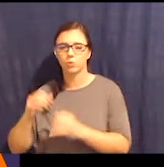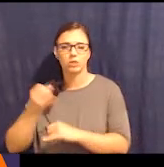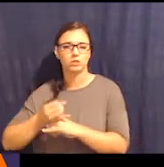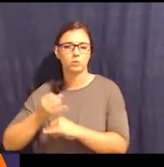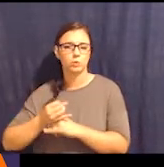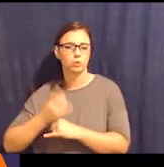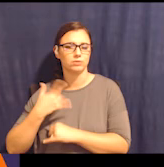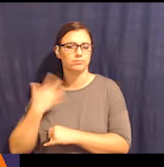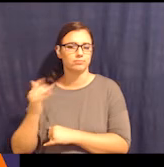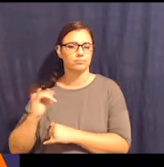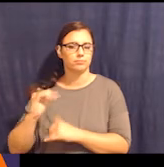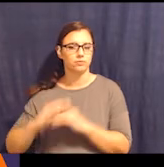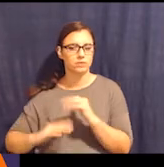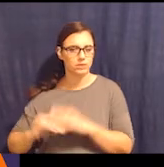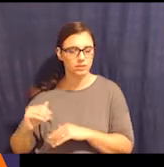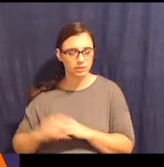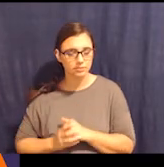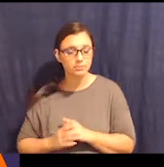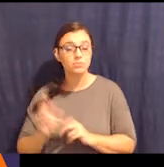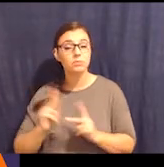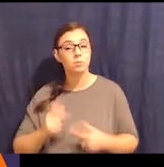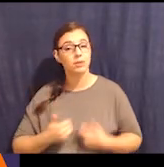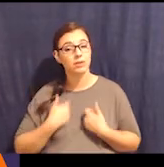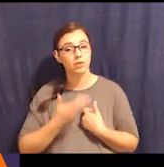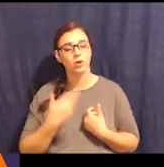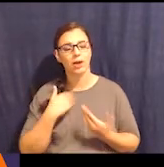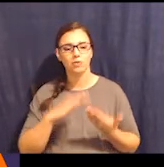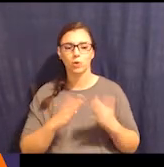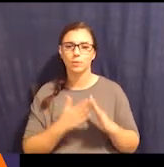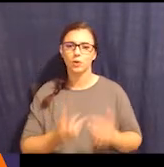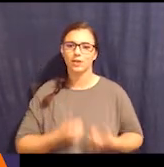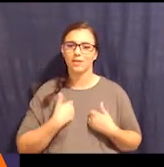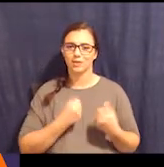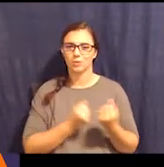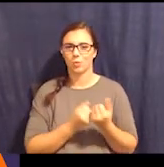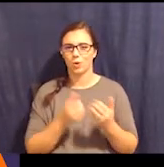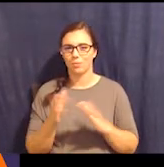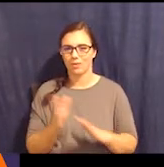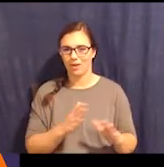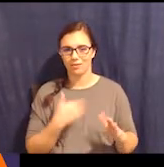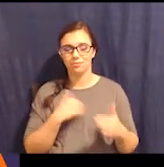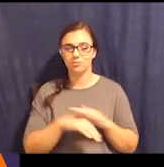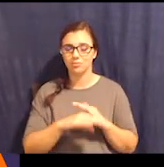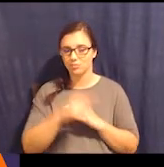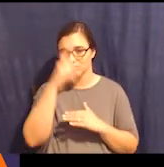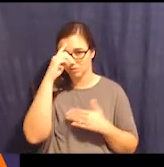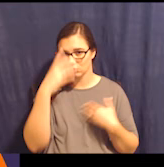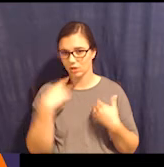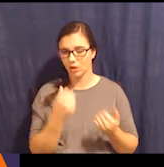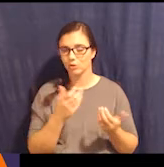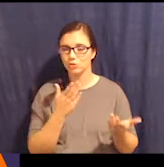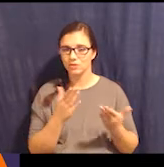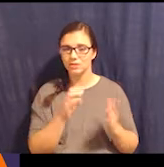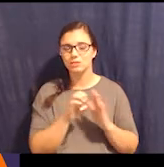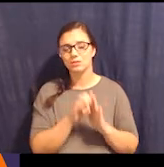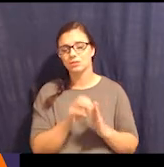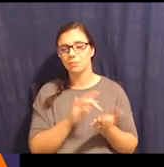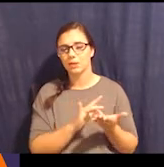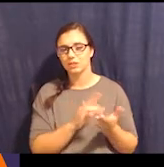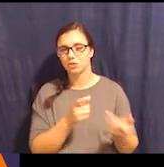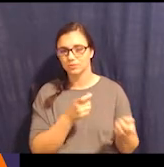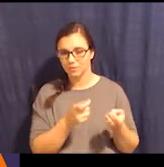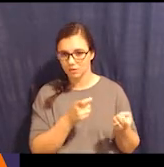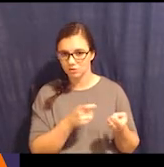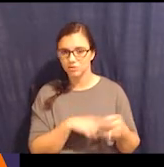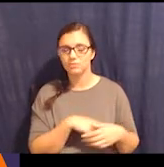support plan that includes access to mental health services such as medication management and therapeutic activities.